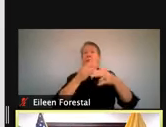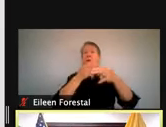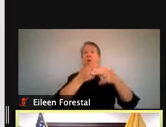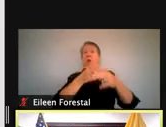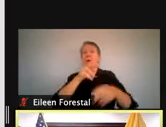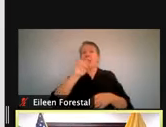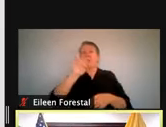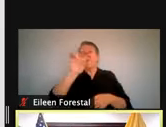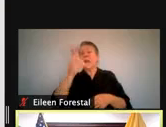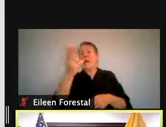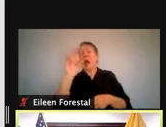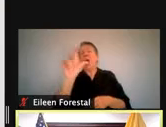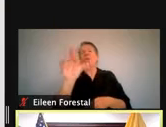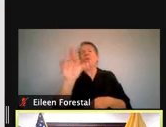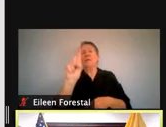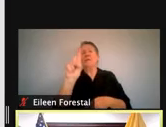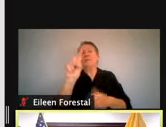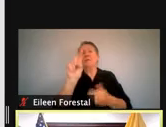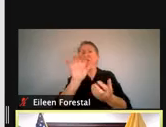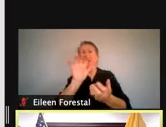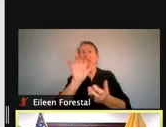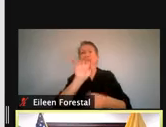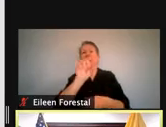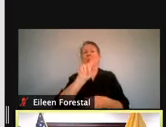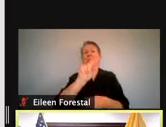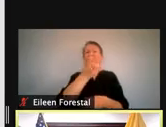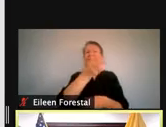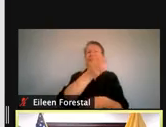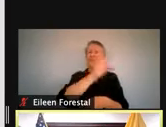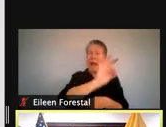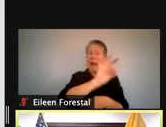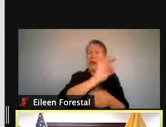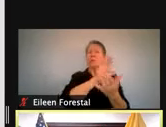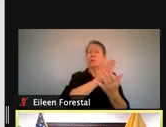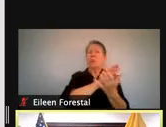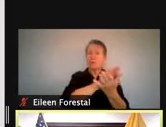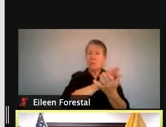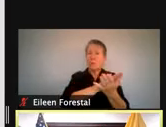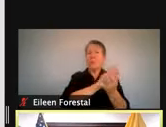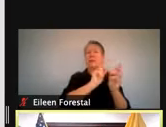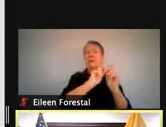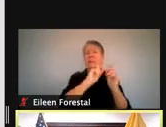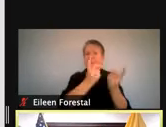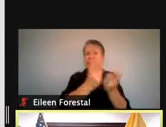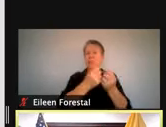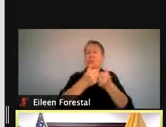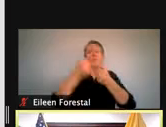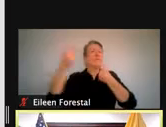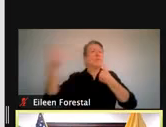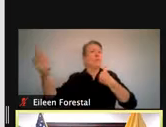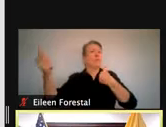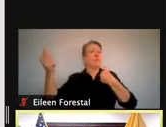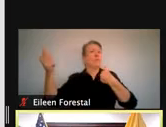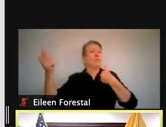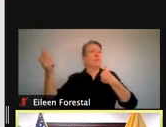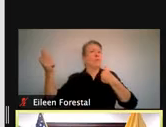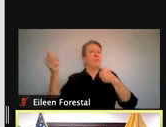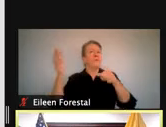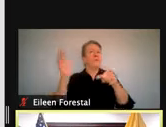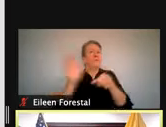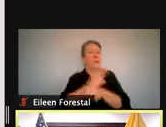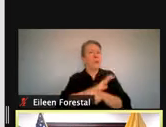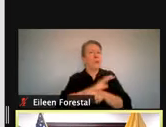169 school districts are in remote mode. That is down substantially. 94 school districts